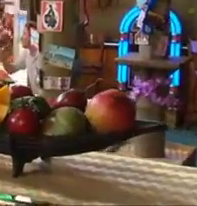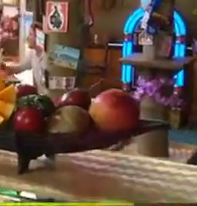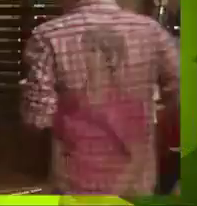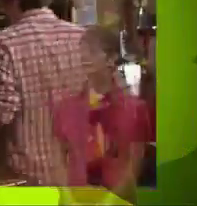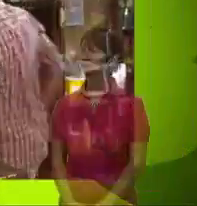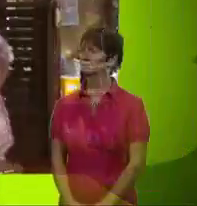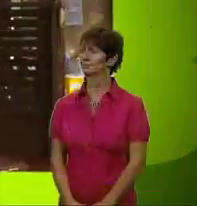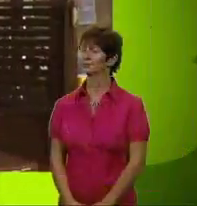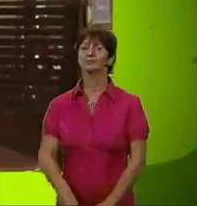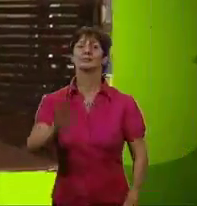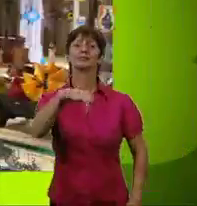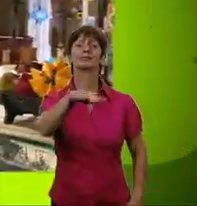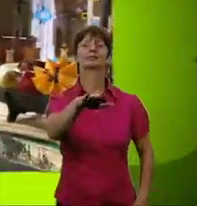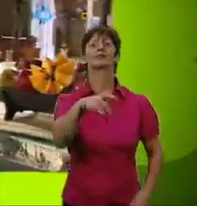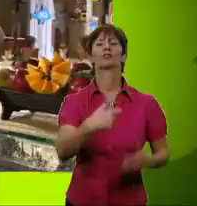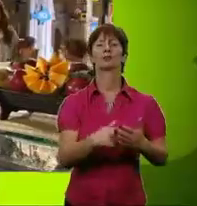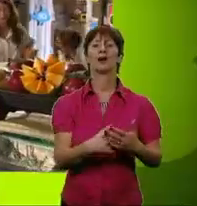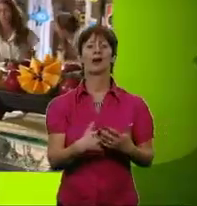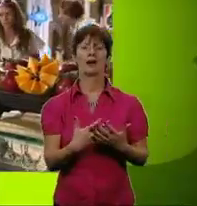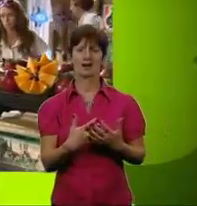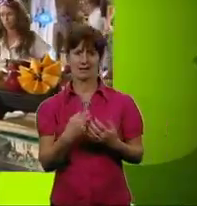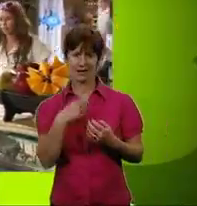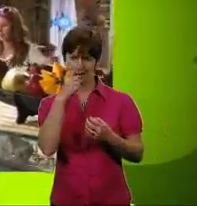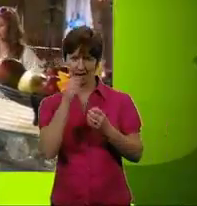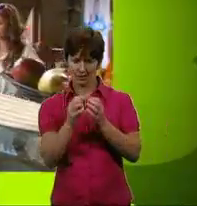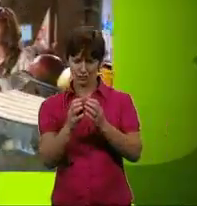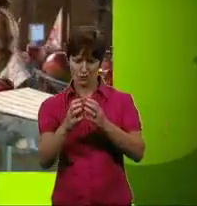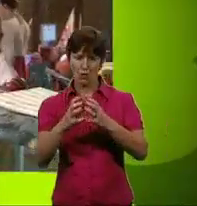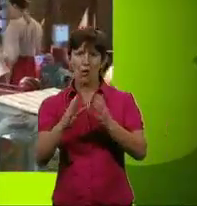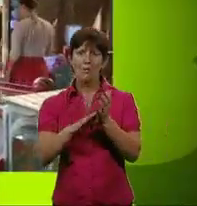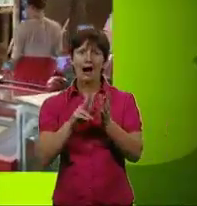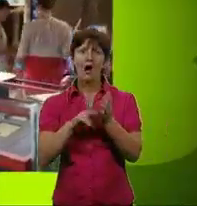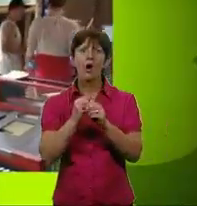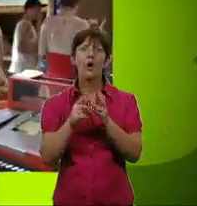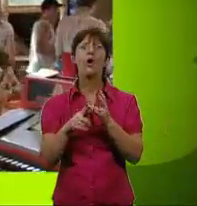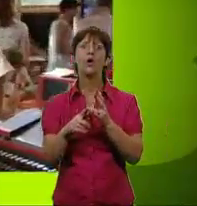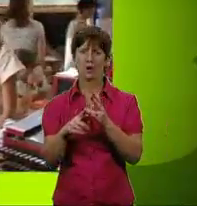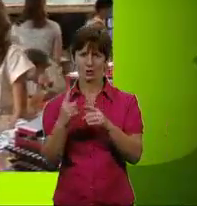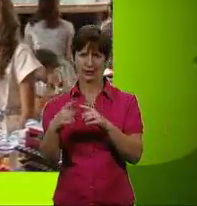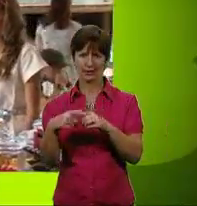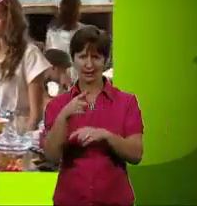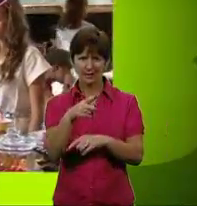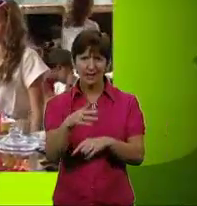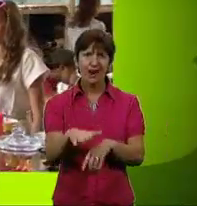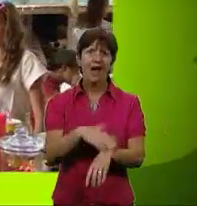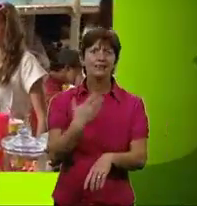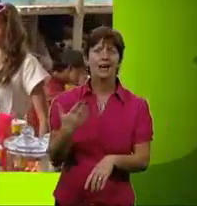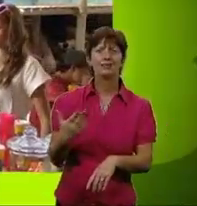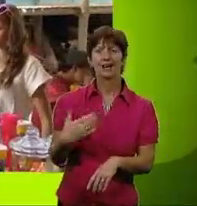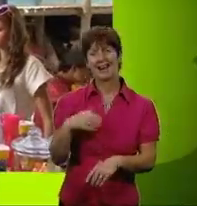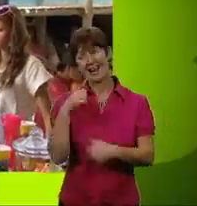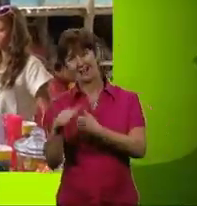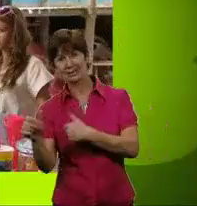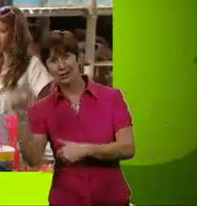I could have grown the mangoes in the time it's taking you to make these smoothies. Nearly ready. I bet your mum doesn't let her staff talk to her like